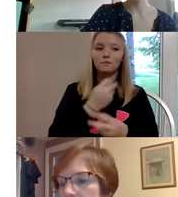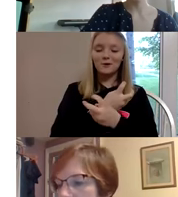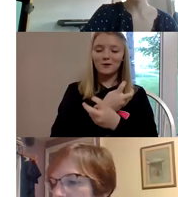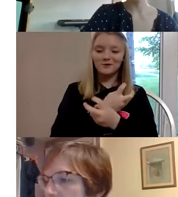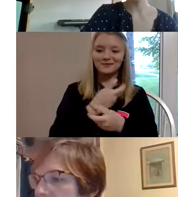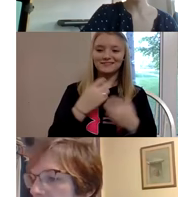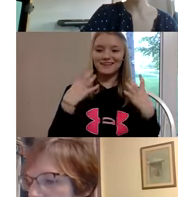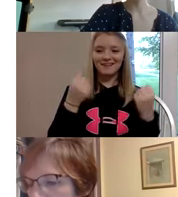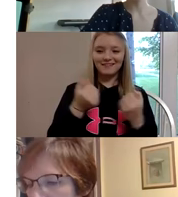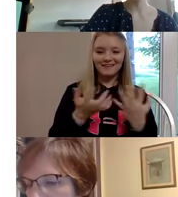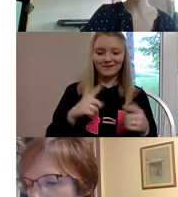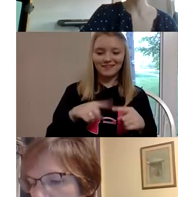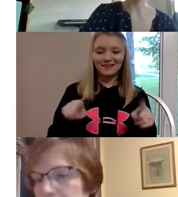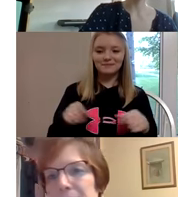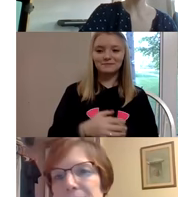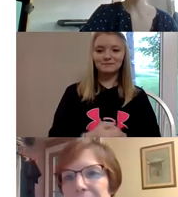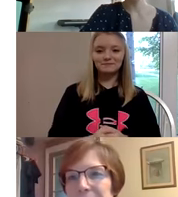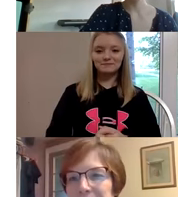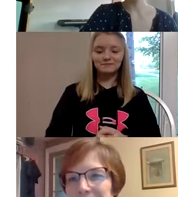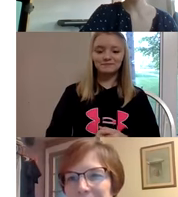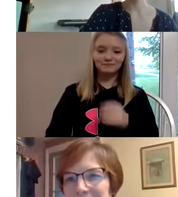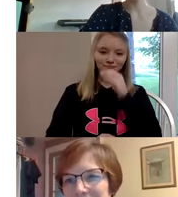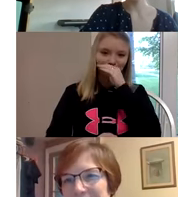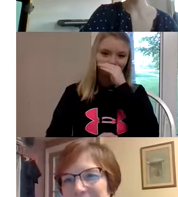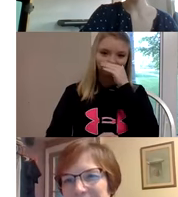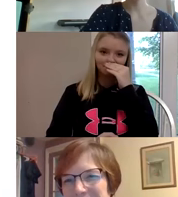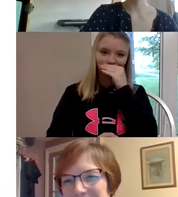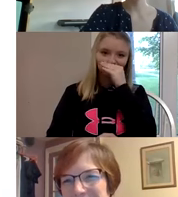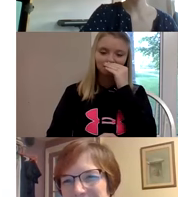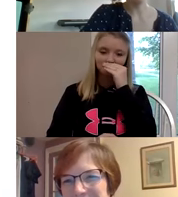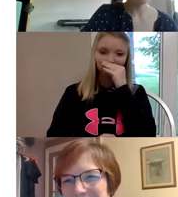time for the next slide, I think. Yep.